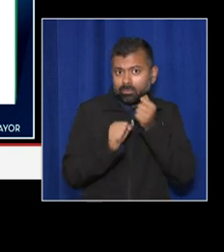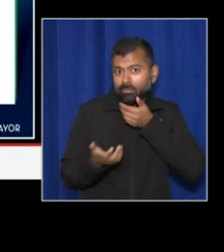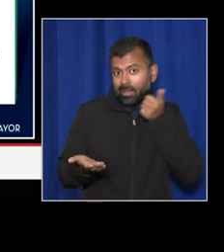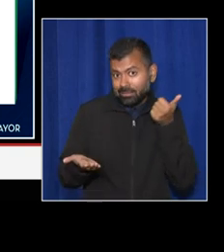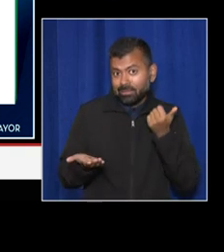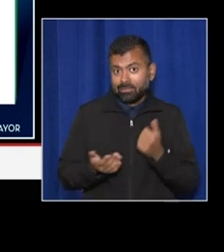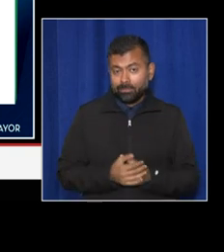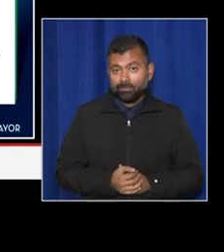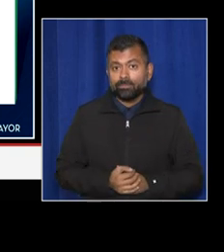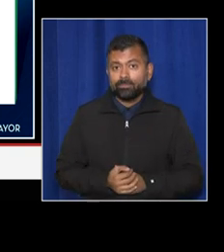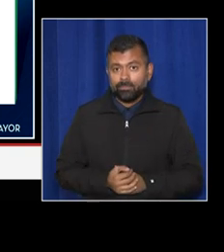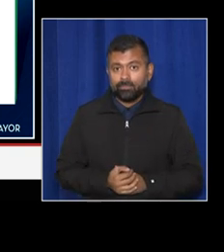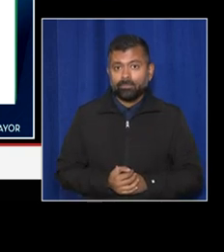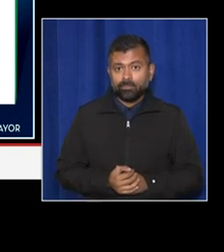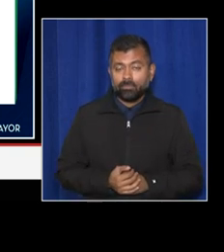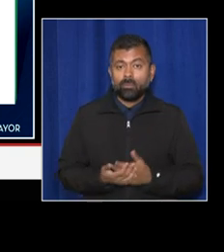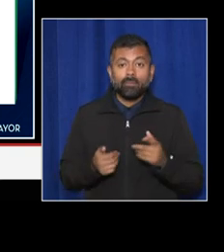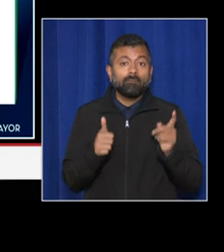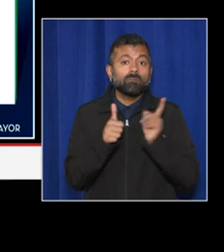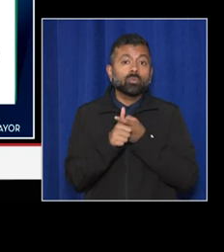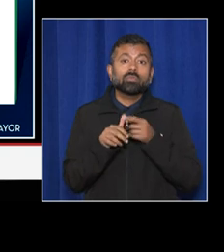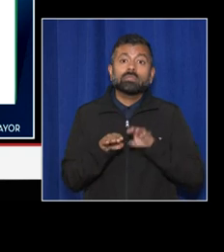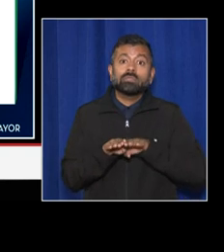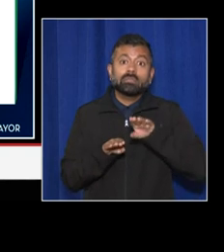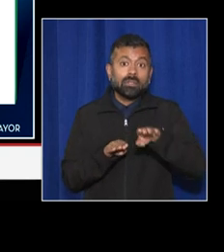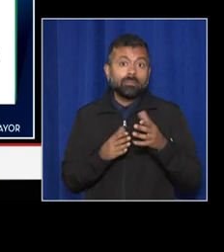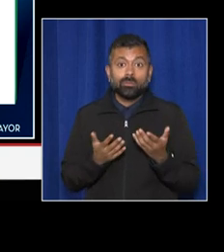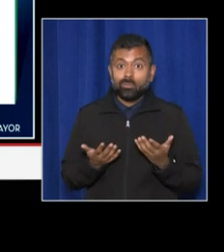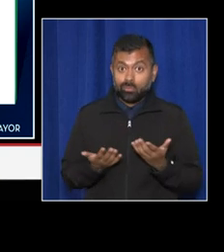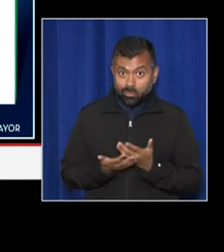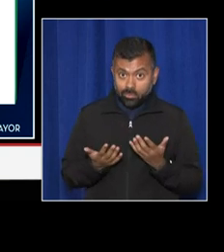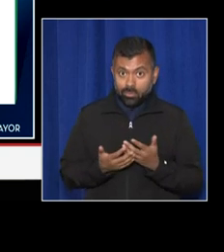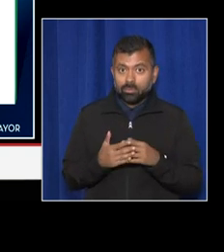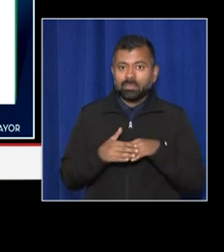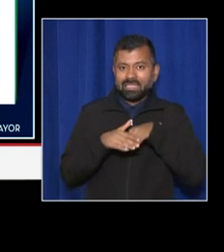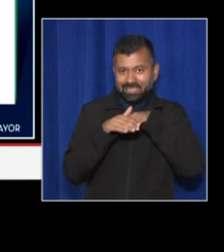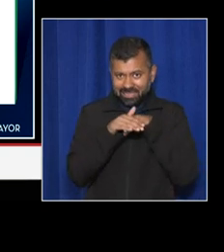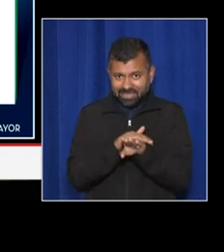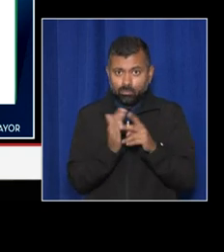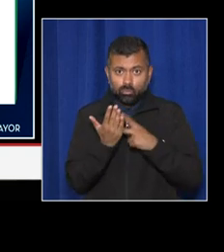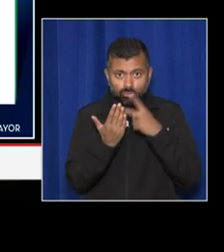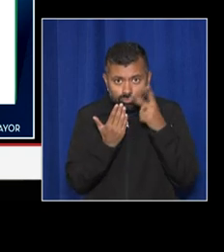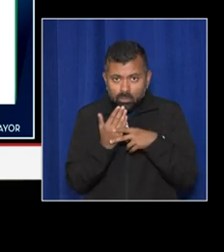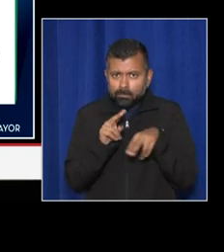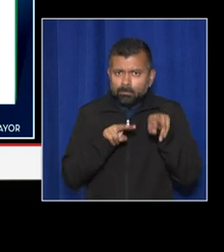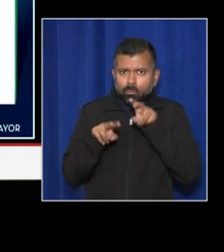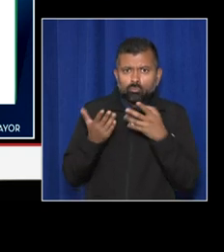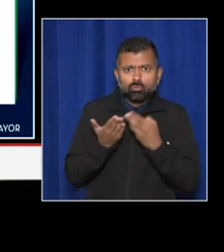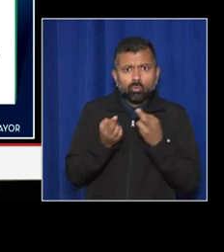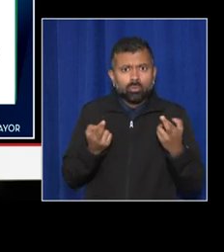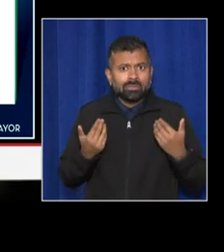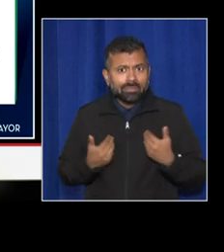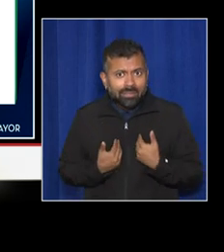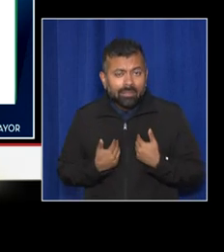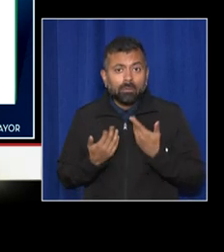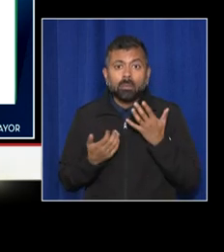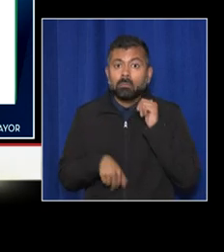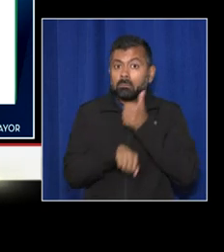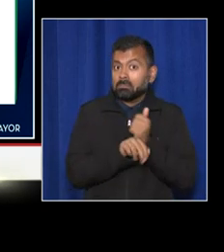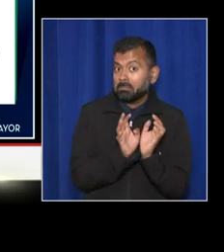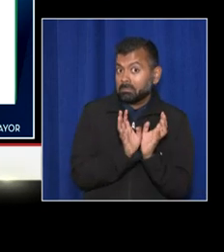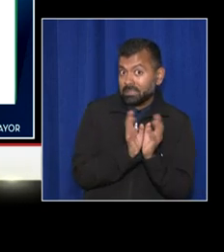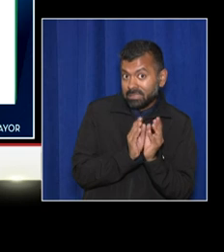really robust strategy to be able to access programs and position yourself to preventing foreclosures. Last year, this service